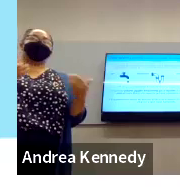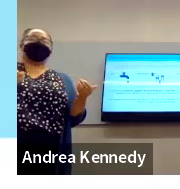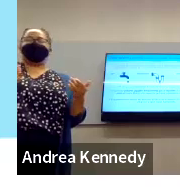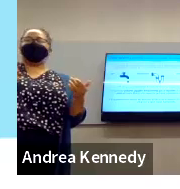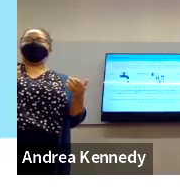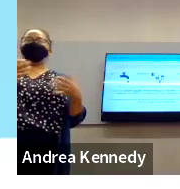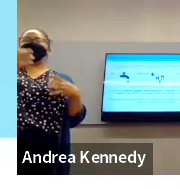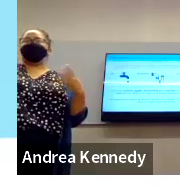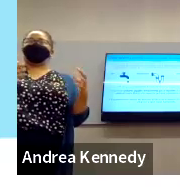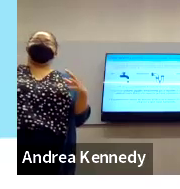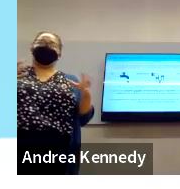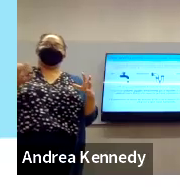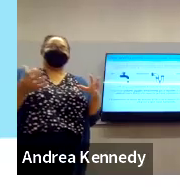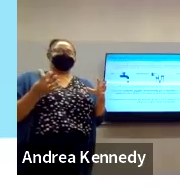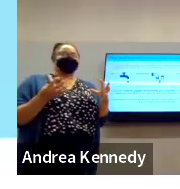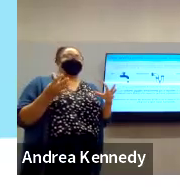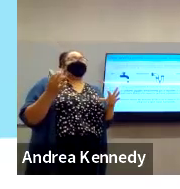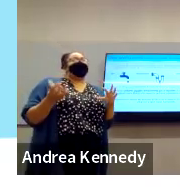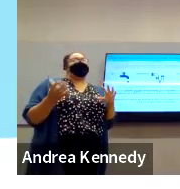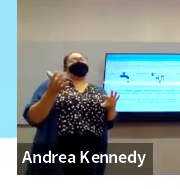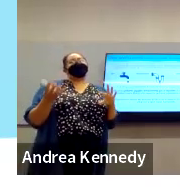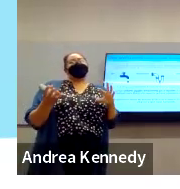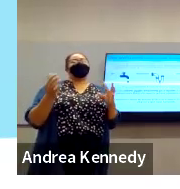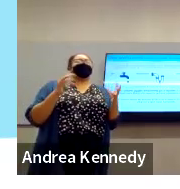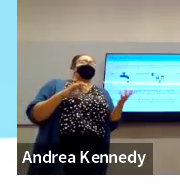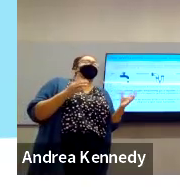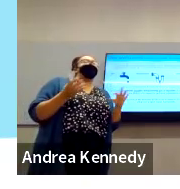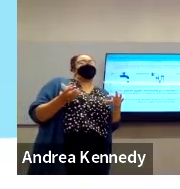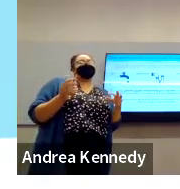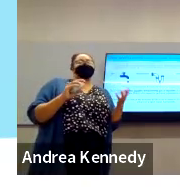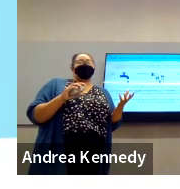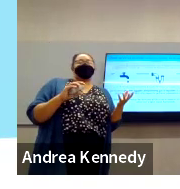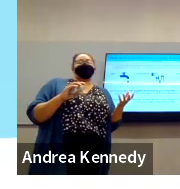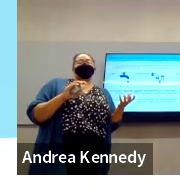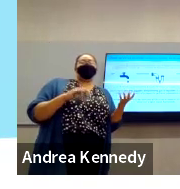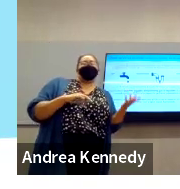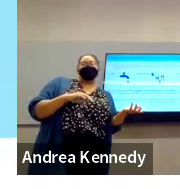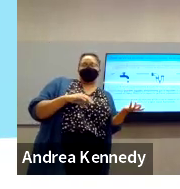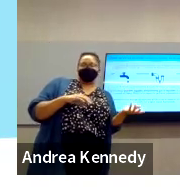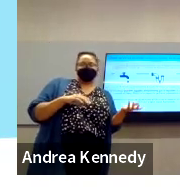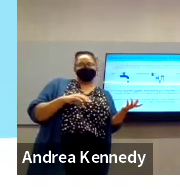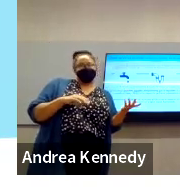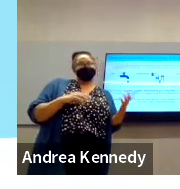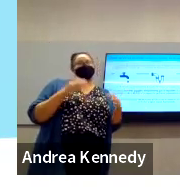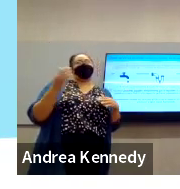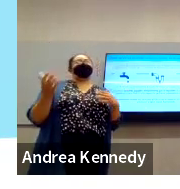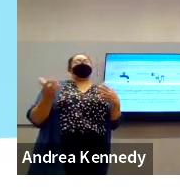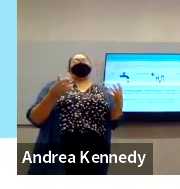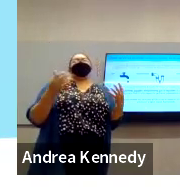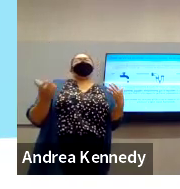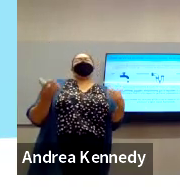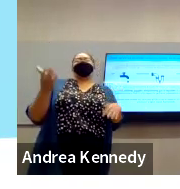a rent on a property because of the utility usage. And then we'll sort of compare that to what you paid over the last